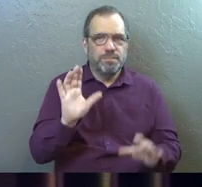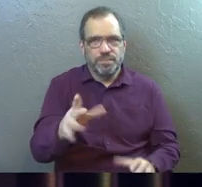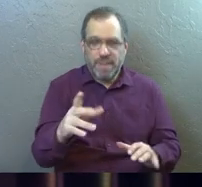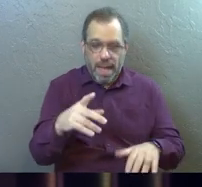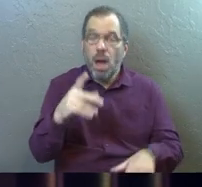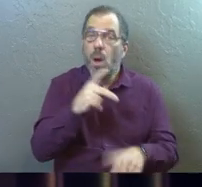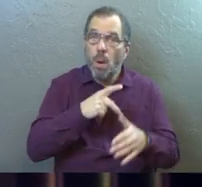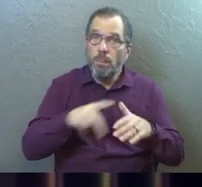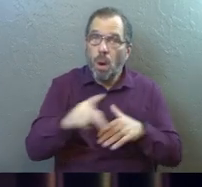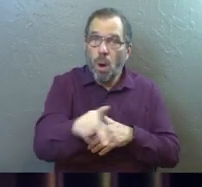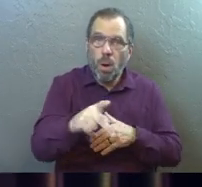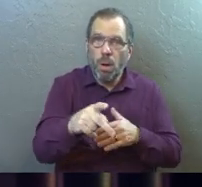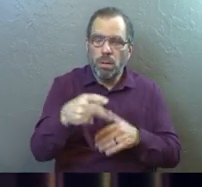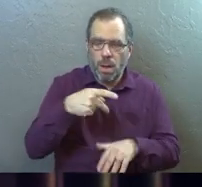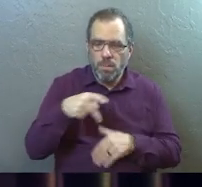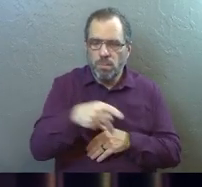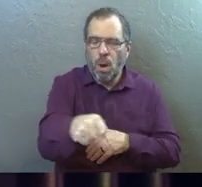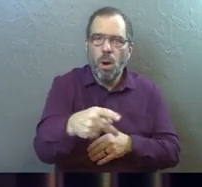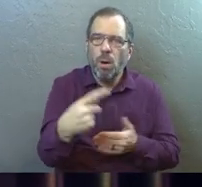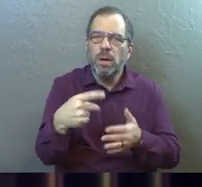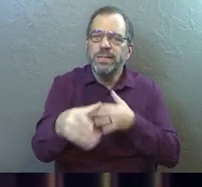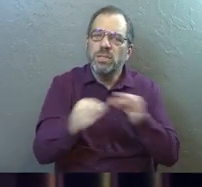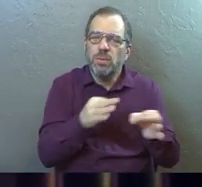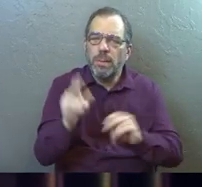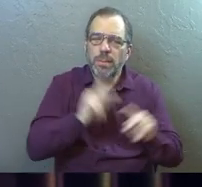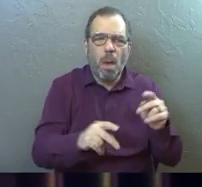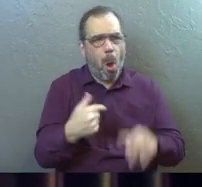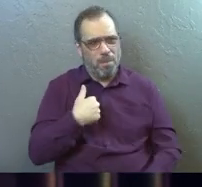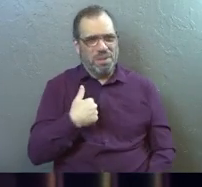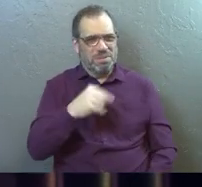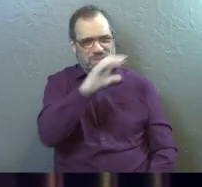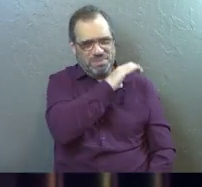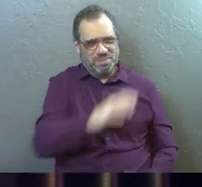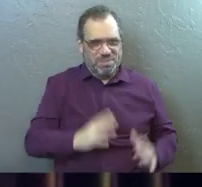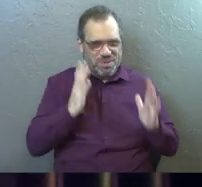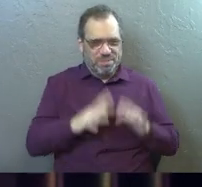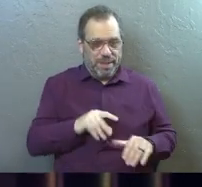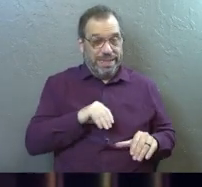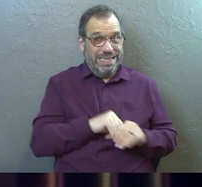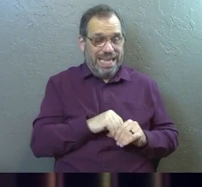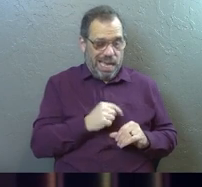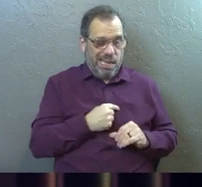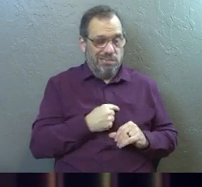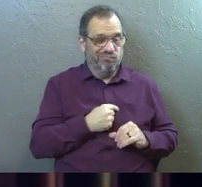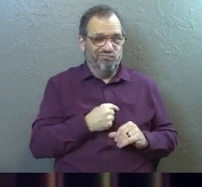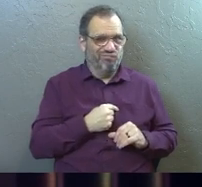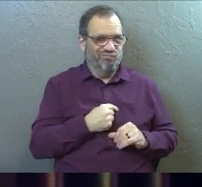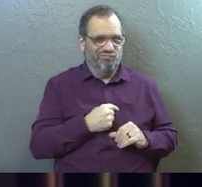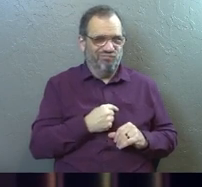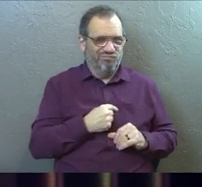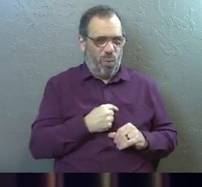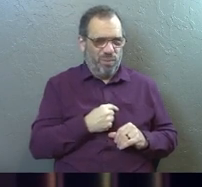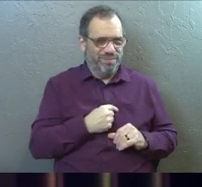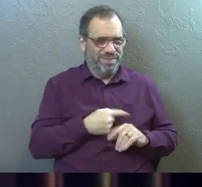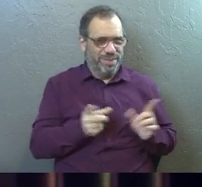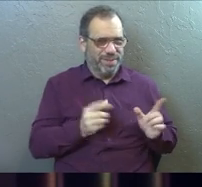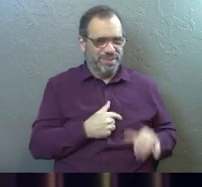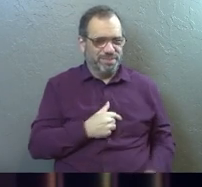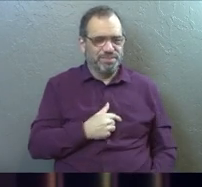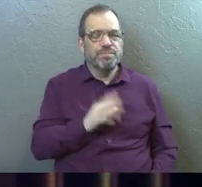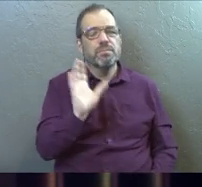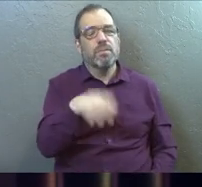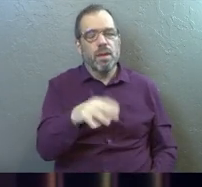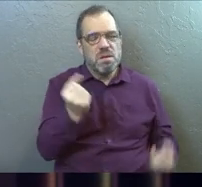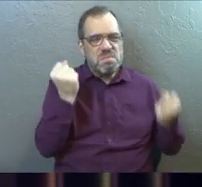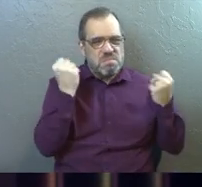This is Paul describing people who might be calling themselves Christians, but maybe on the inside, something else is going on. He